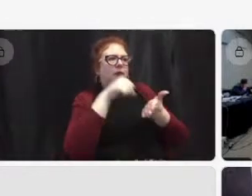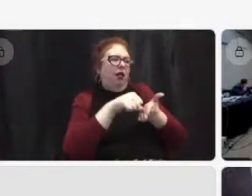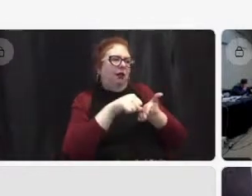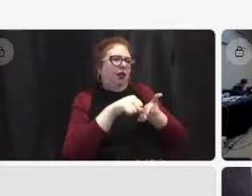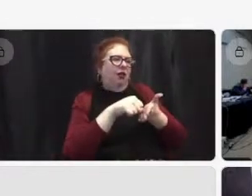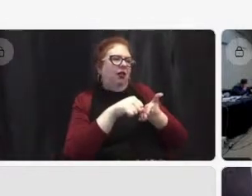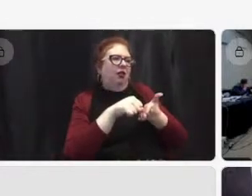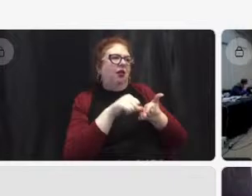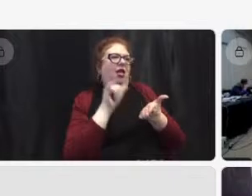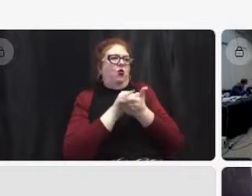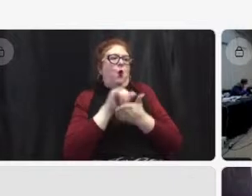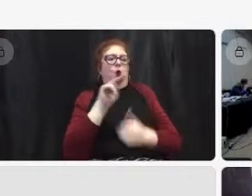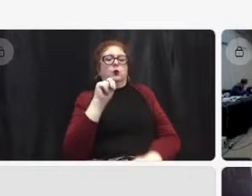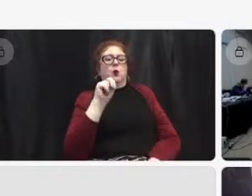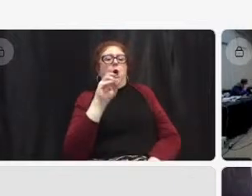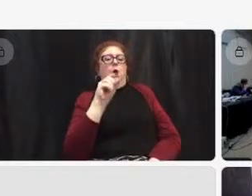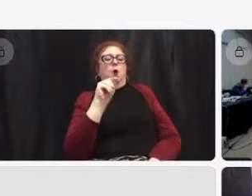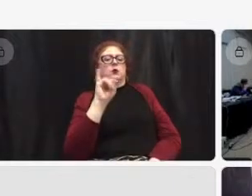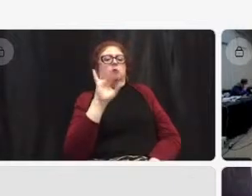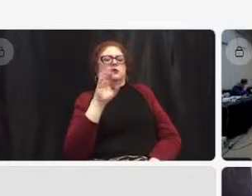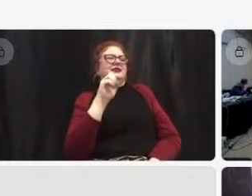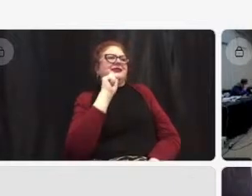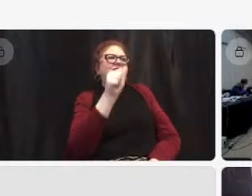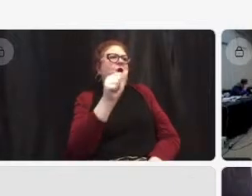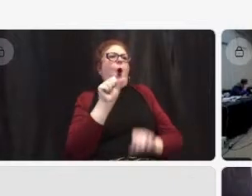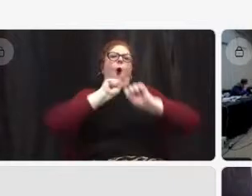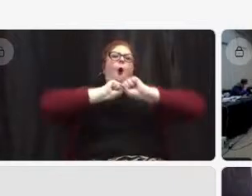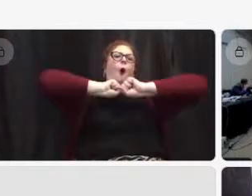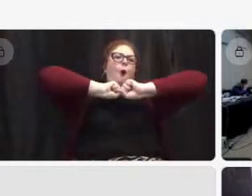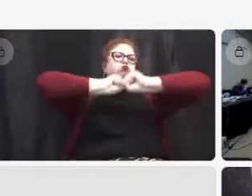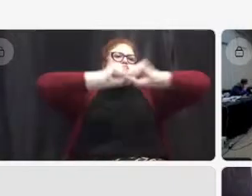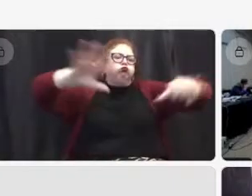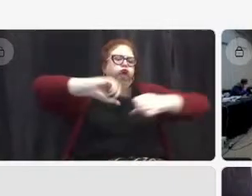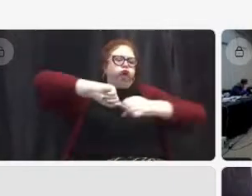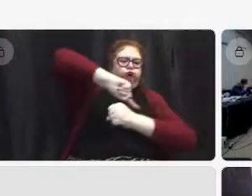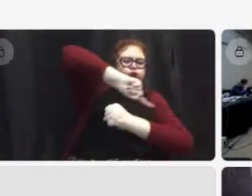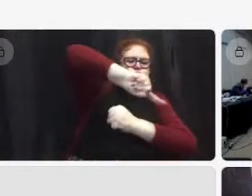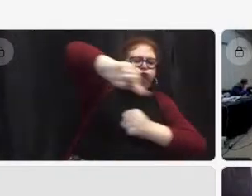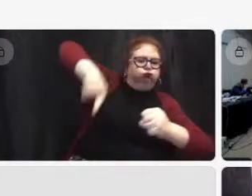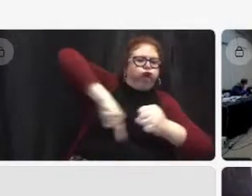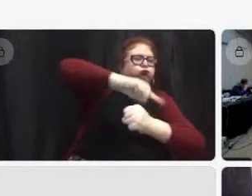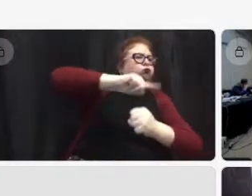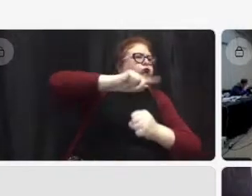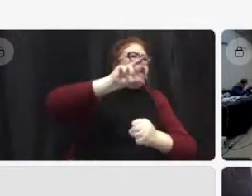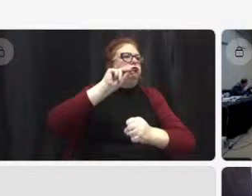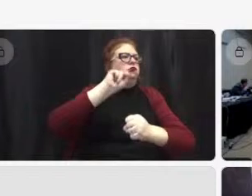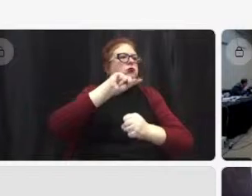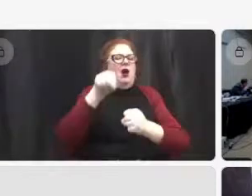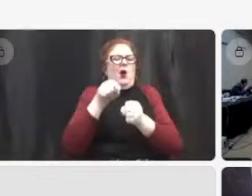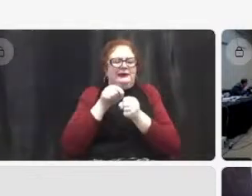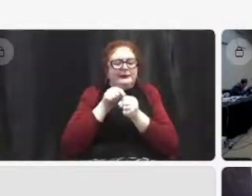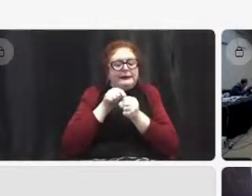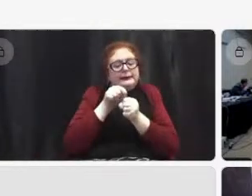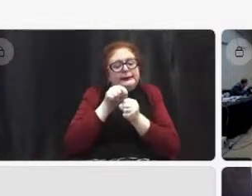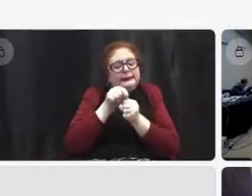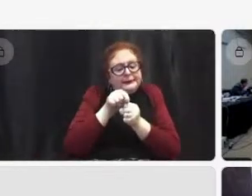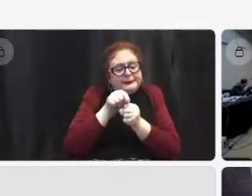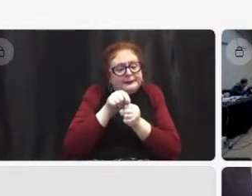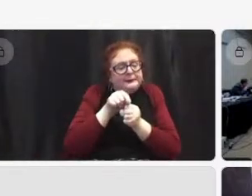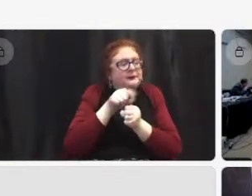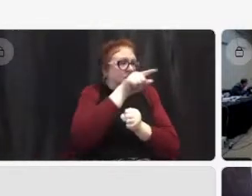those notices don't go far away from the boundary of the subject property sometimes. So you can be in the